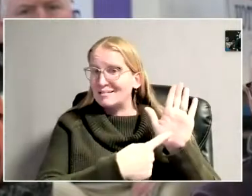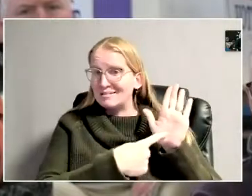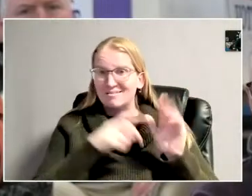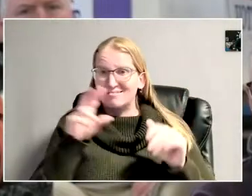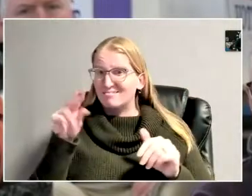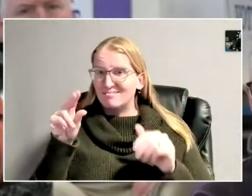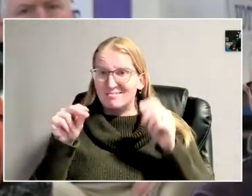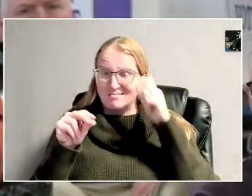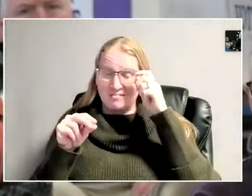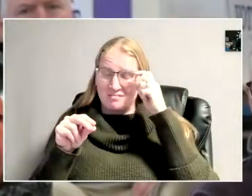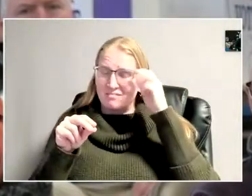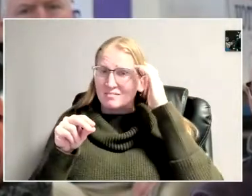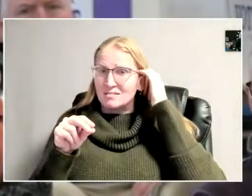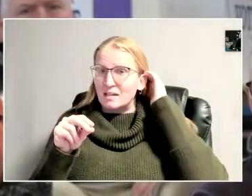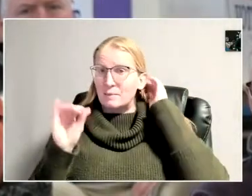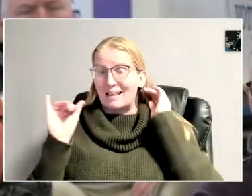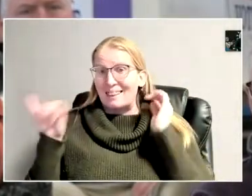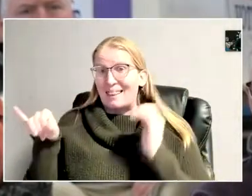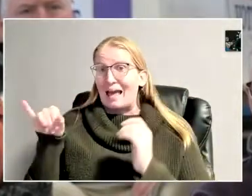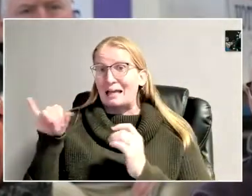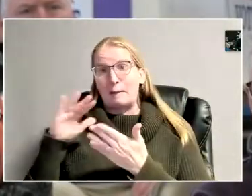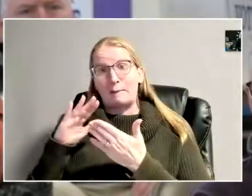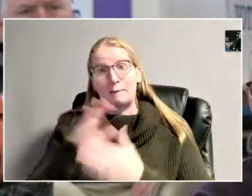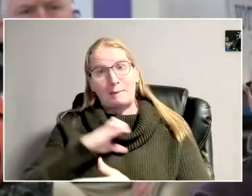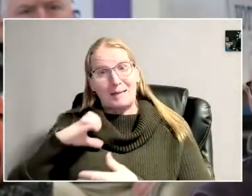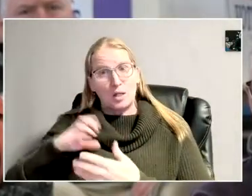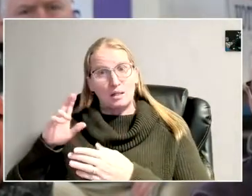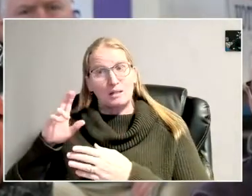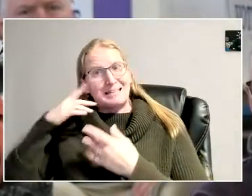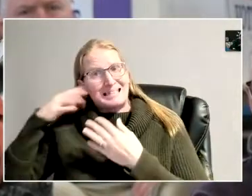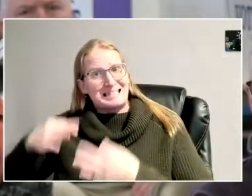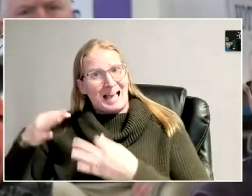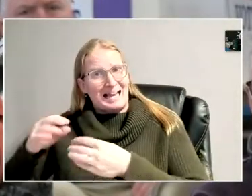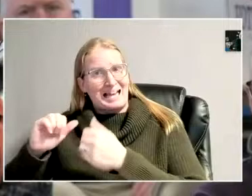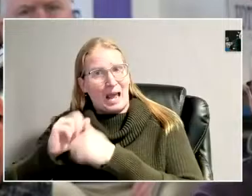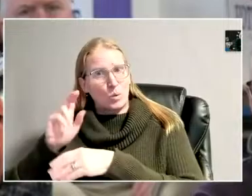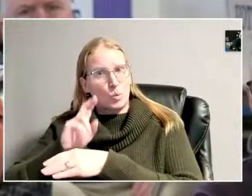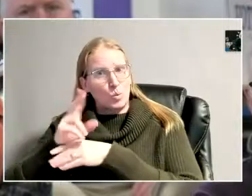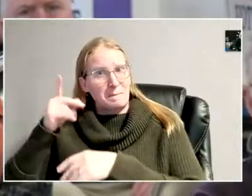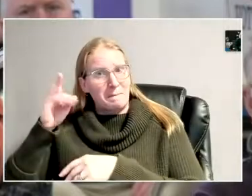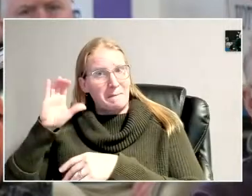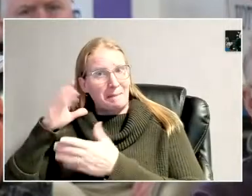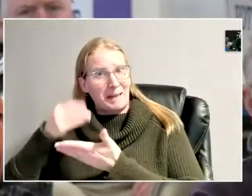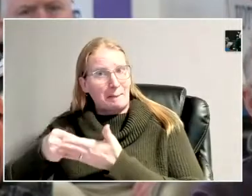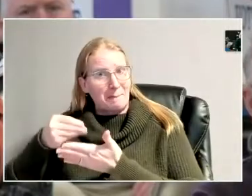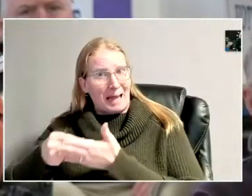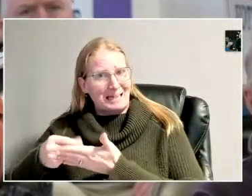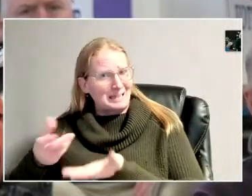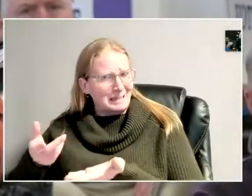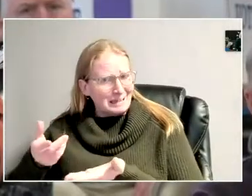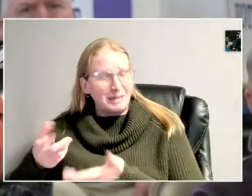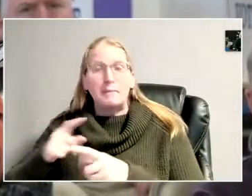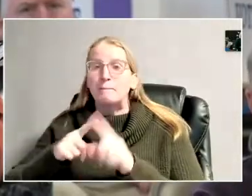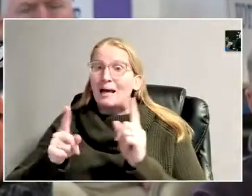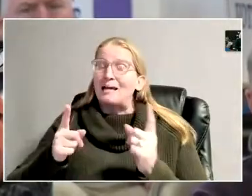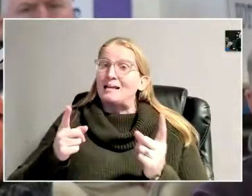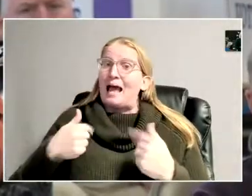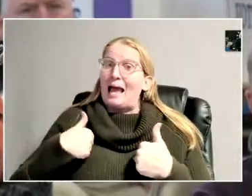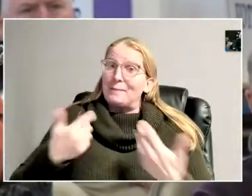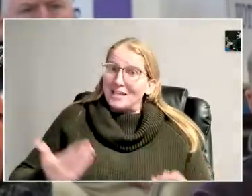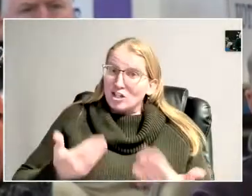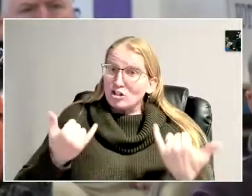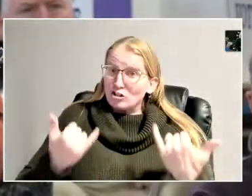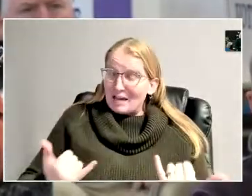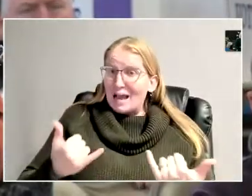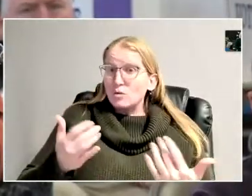deciding on public money um therefore what I'm doing now is urging the select board future select boards the